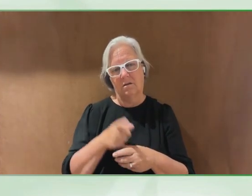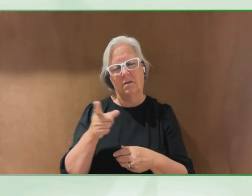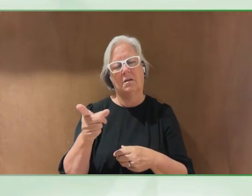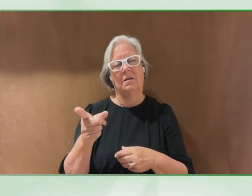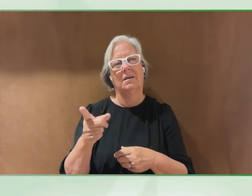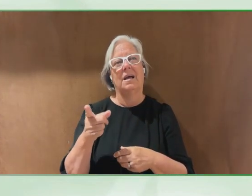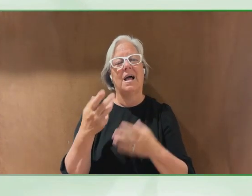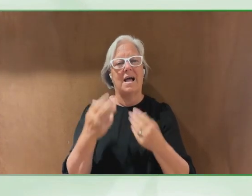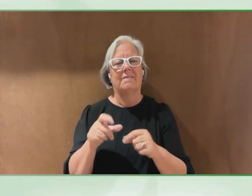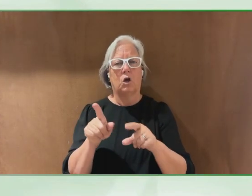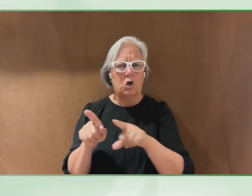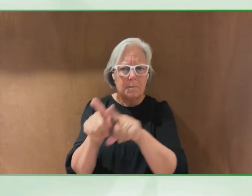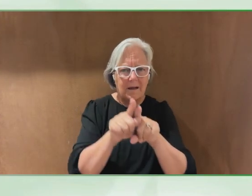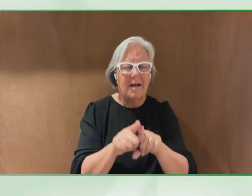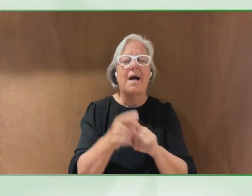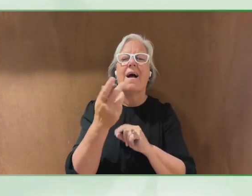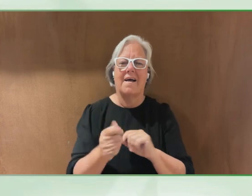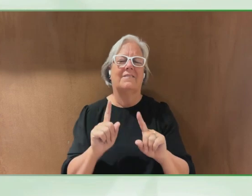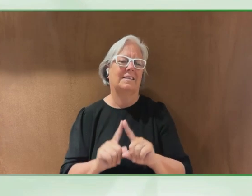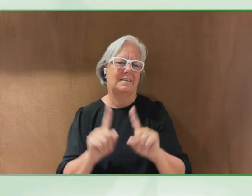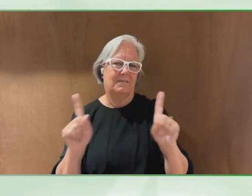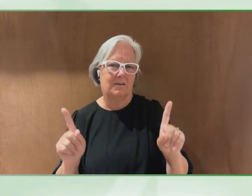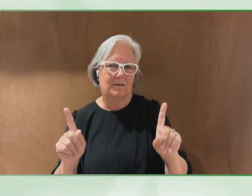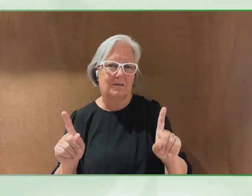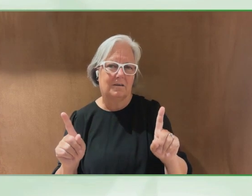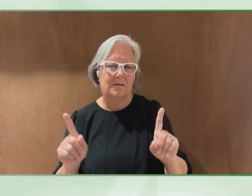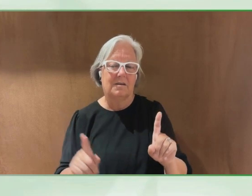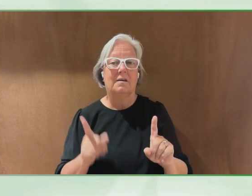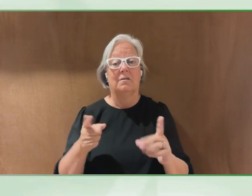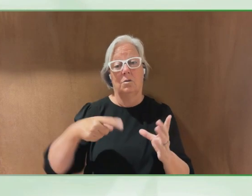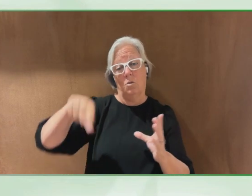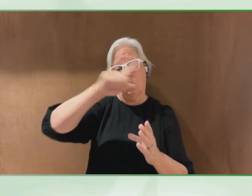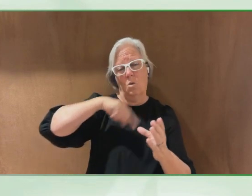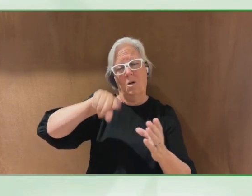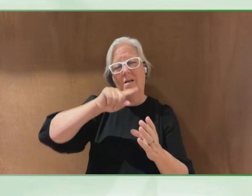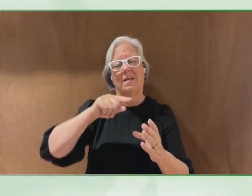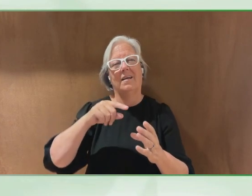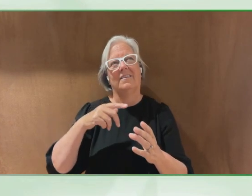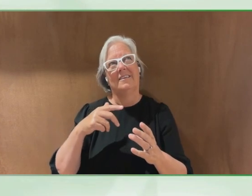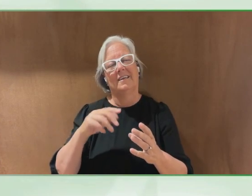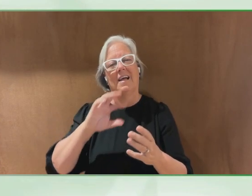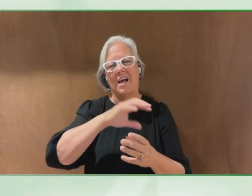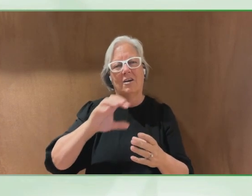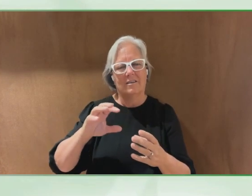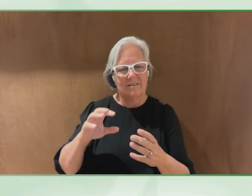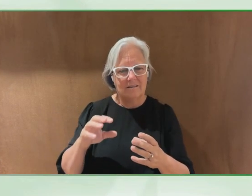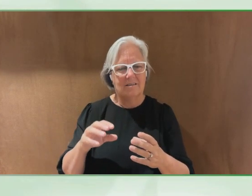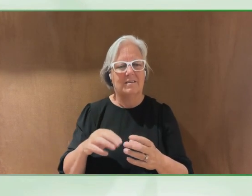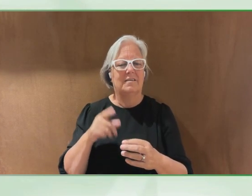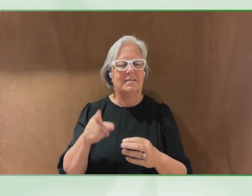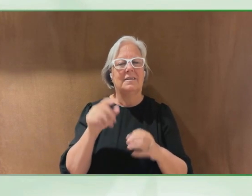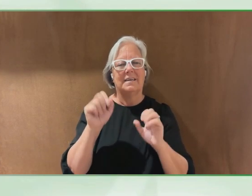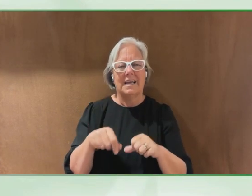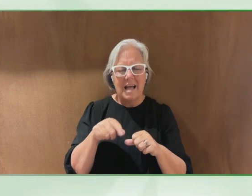and differences. In developed countries, barrier-free facilities are perfect, making it convenient for